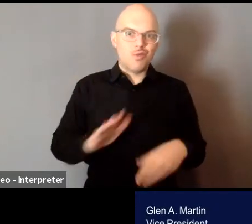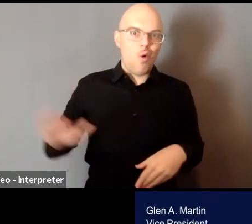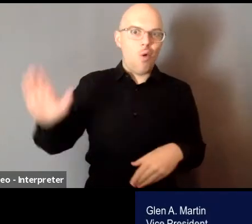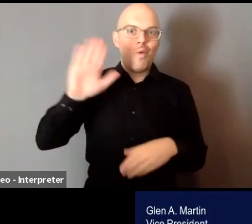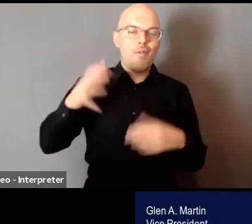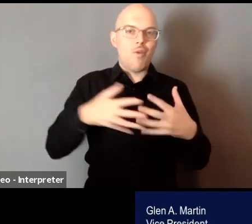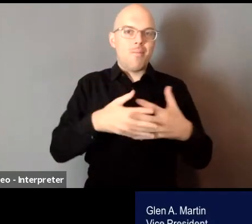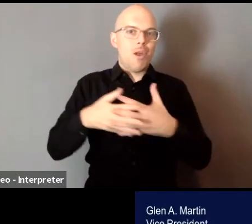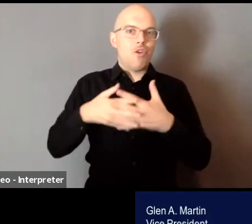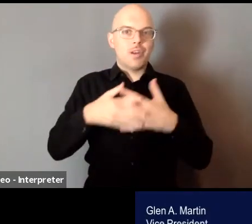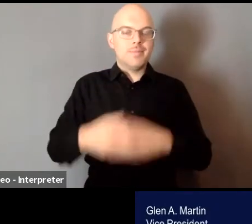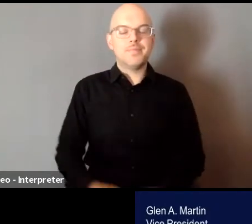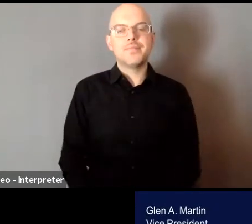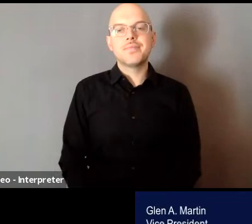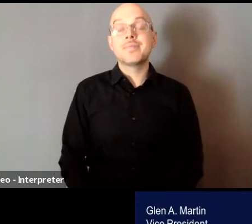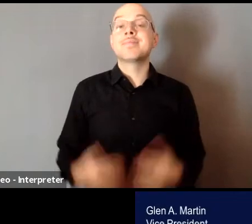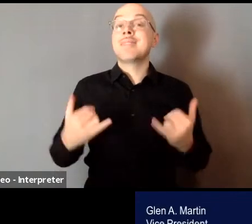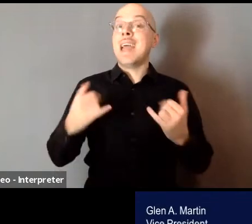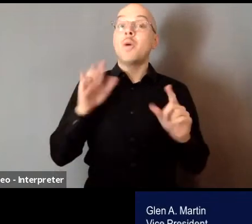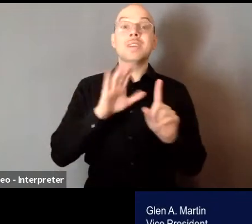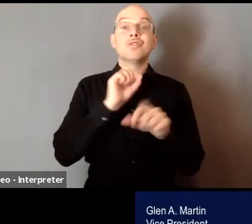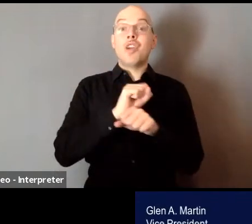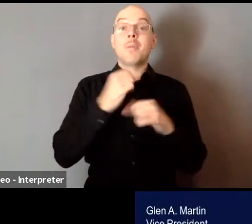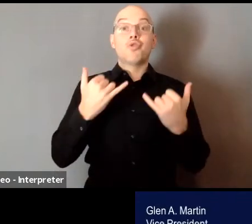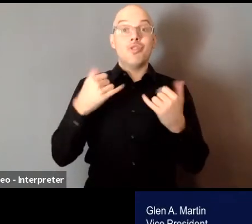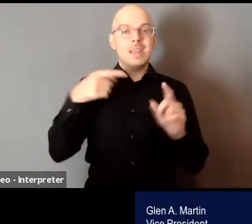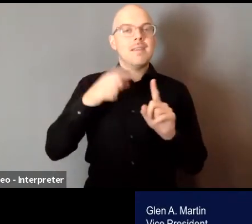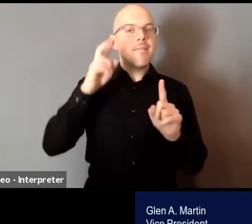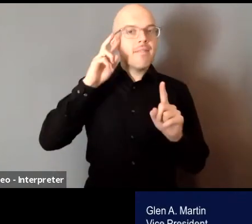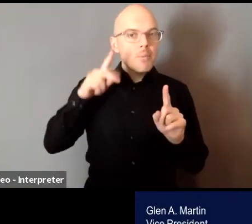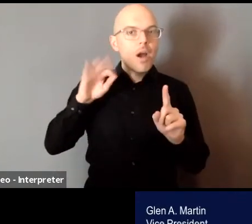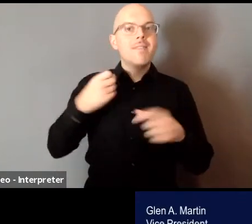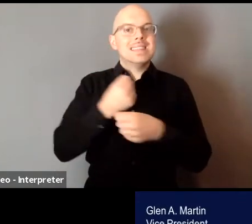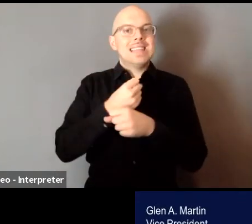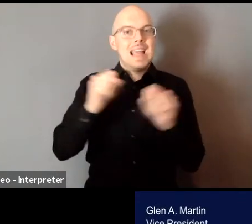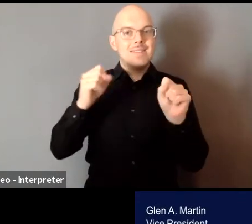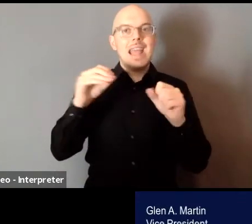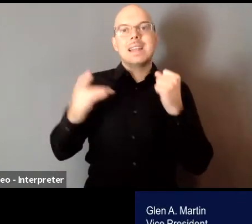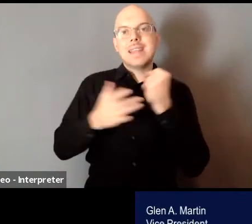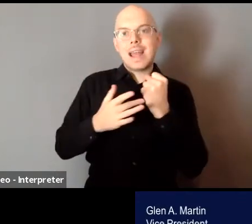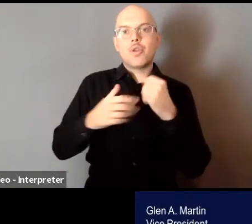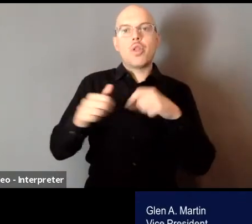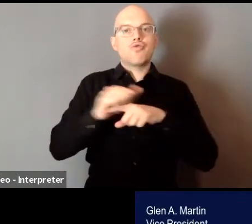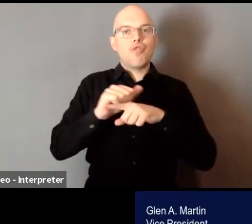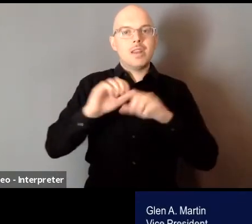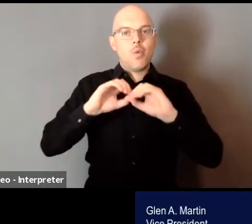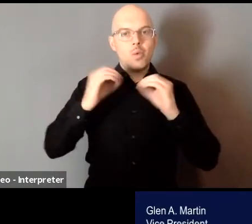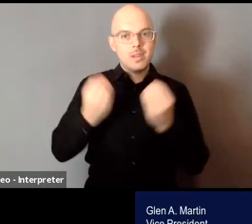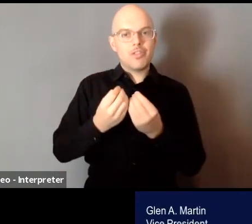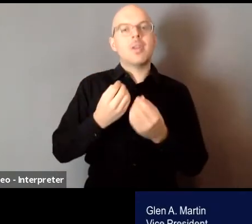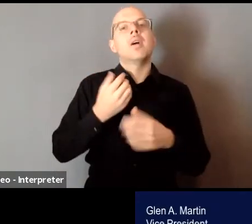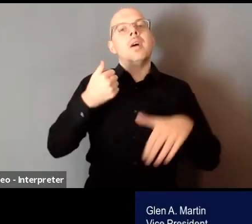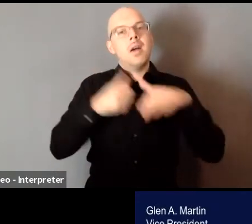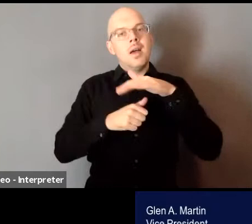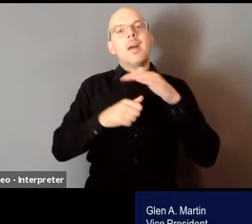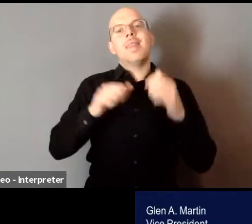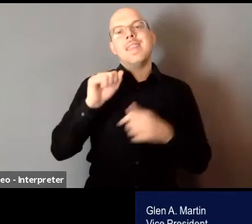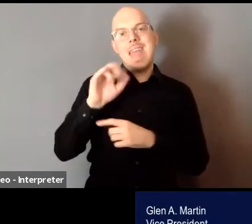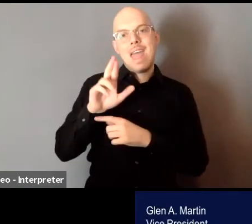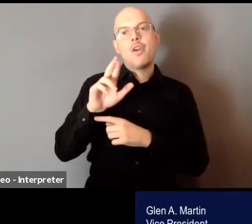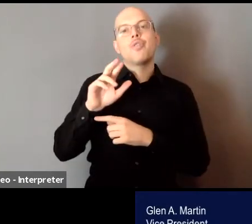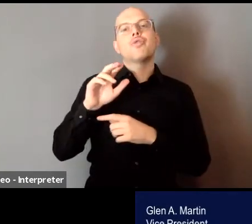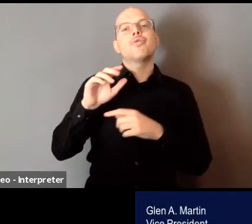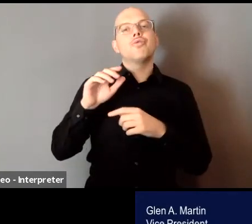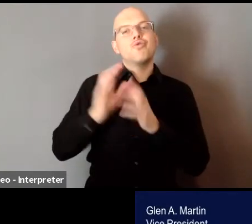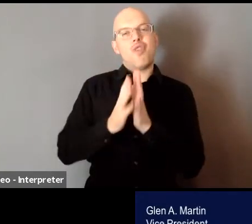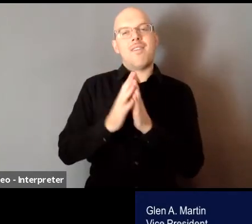Martin's currently the Vice President of Safety and Technical Training Organization within the Air Traffic Organization, or